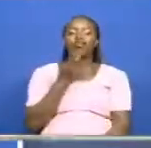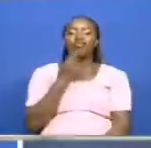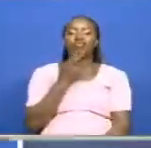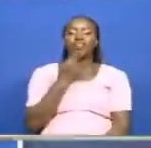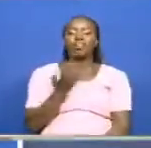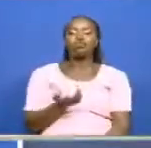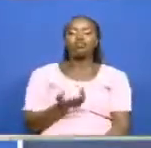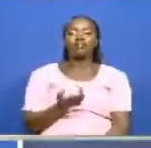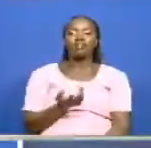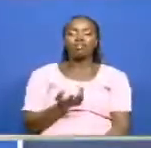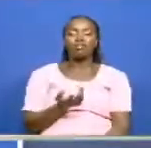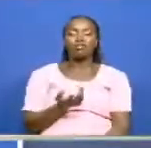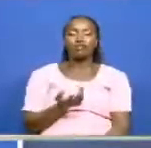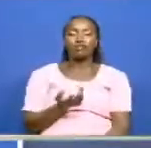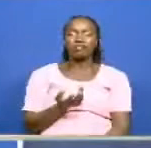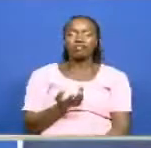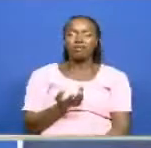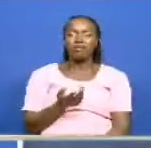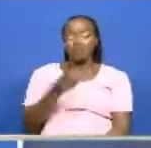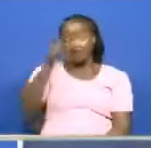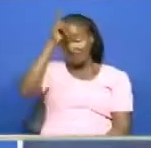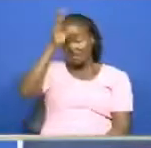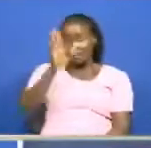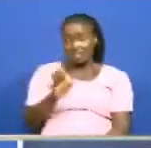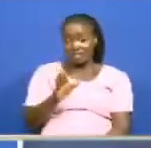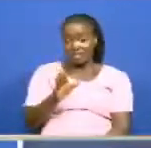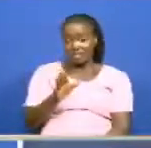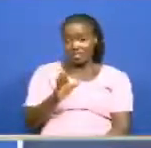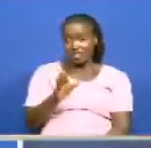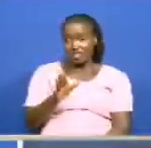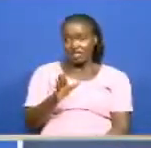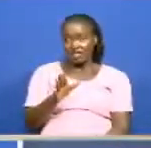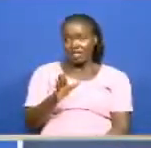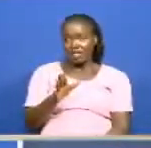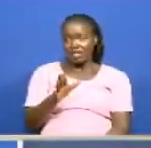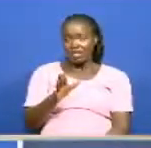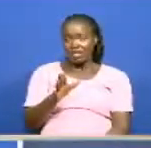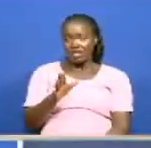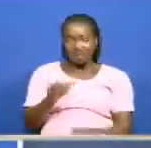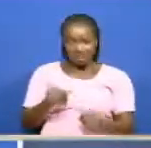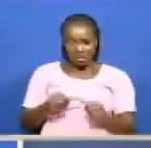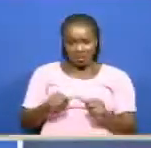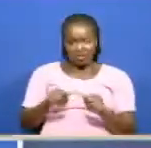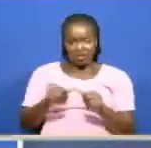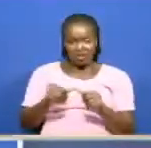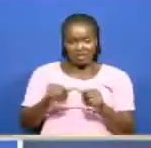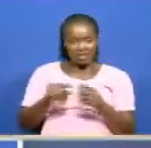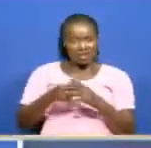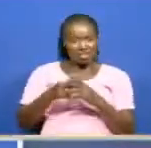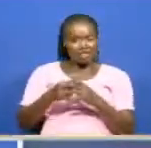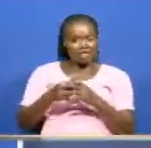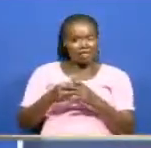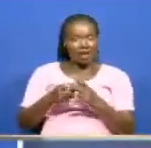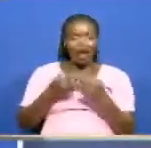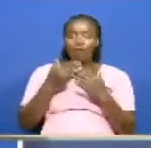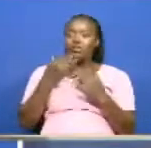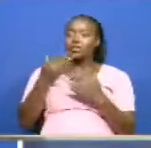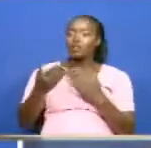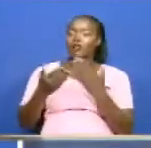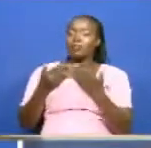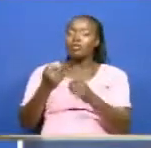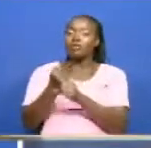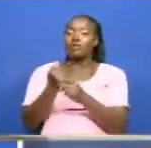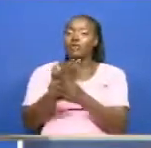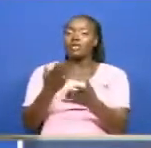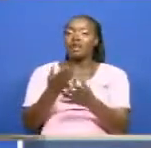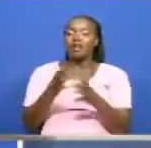breaking from the social norms. But as the days grew old, the locals started to appreciate their efforts. Si